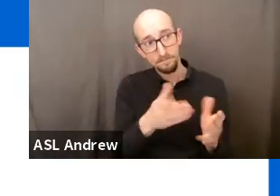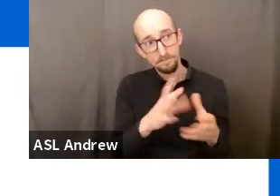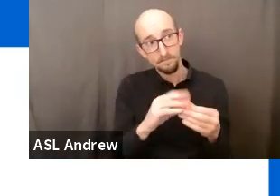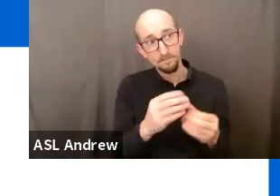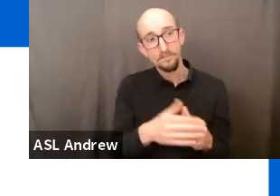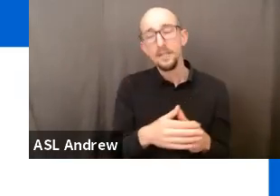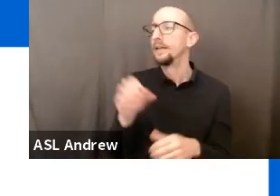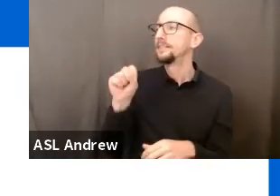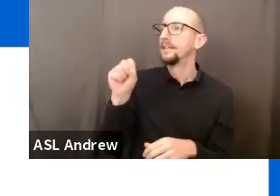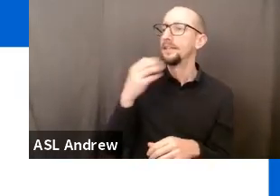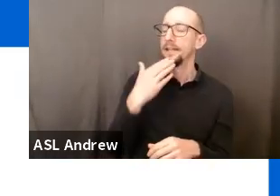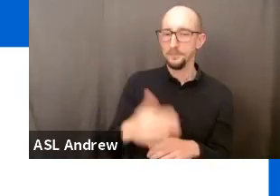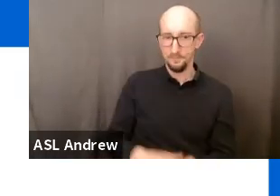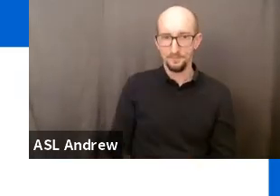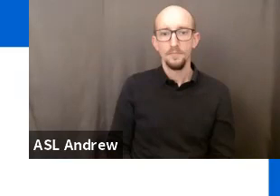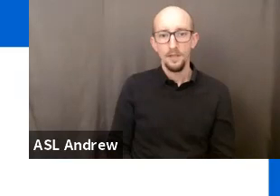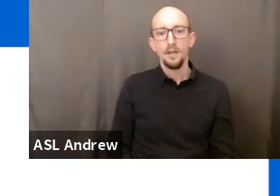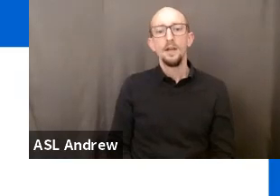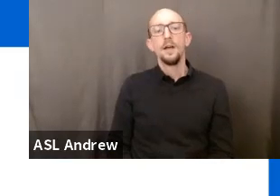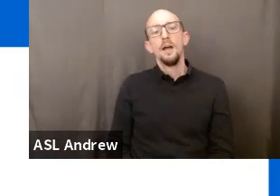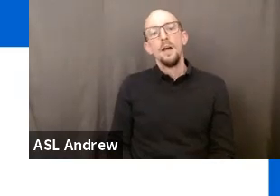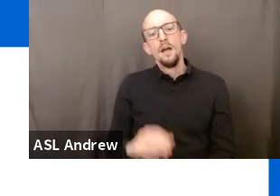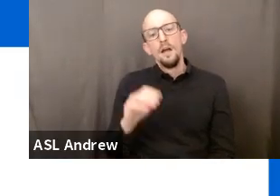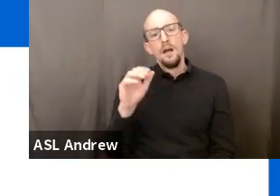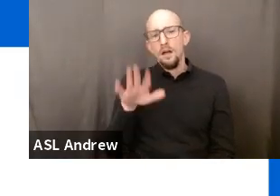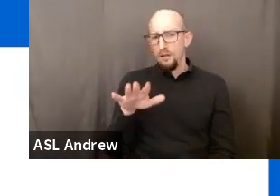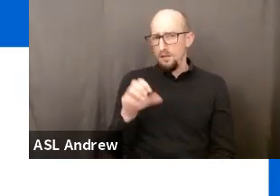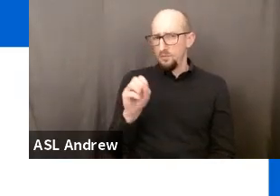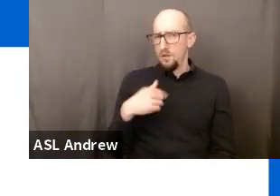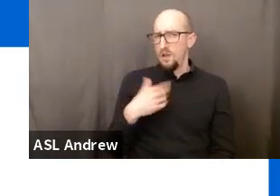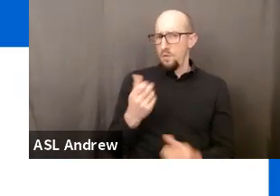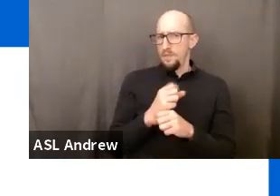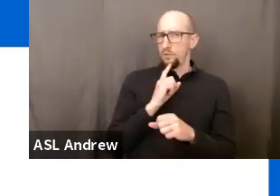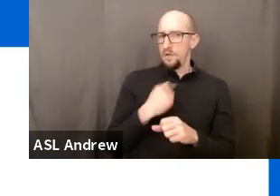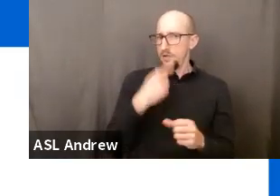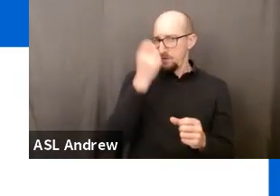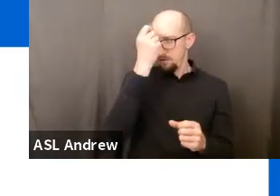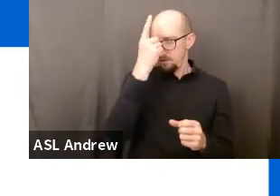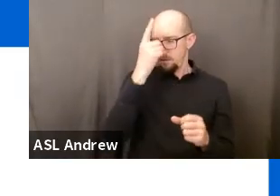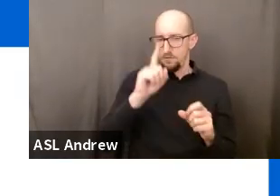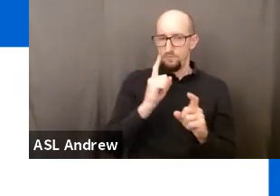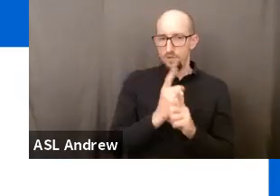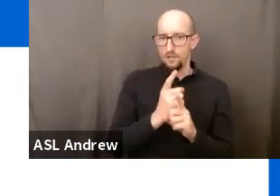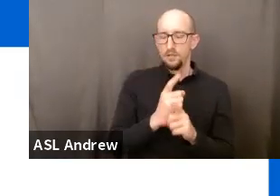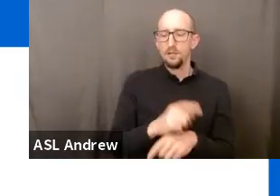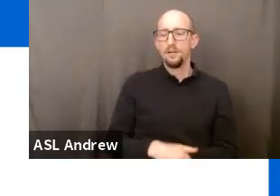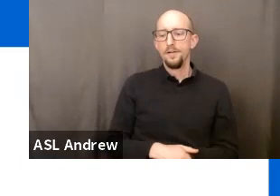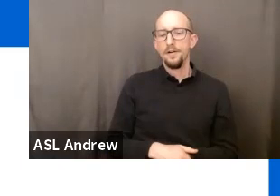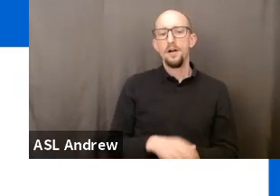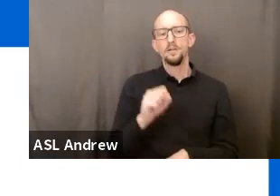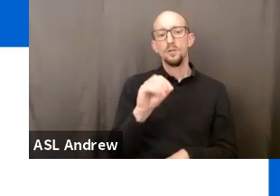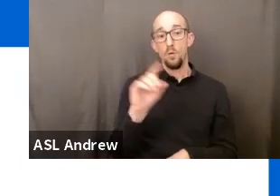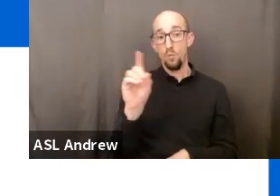Yes, thank you. So I just want to make sure that I'm understanding this. So a couple of things. So the cutoff